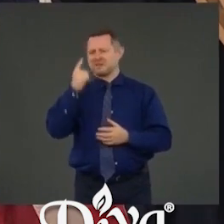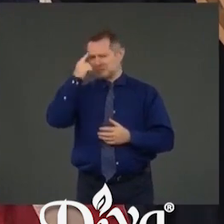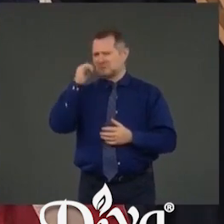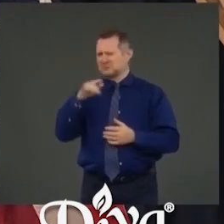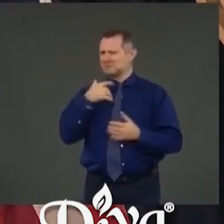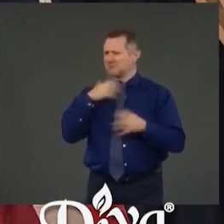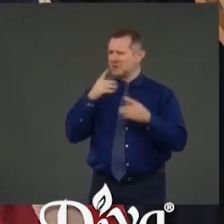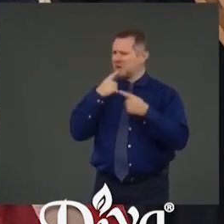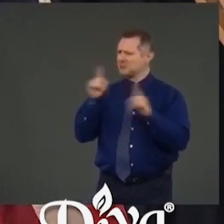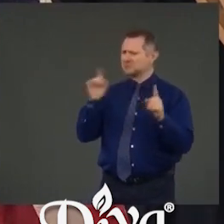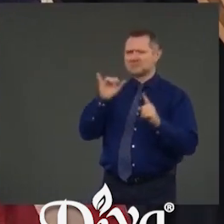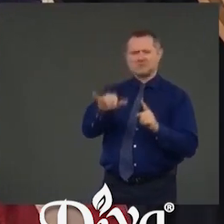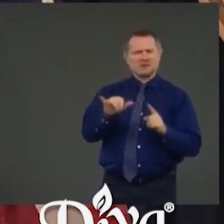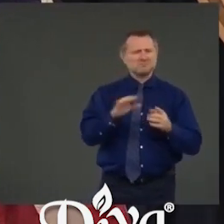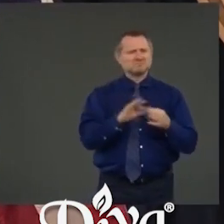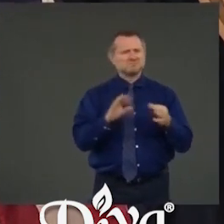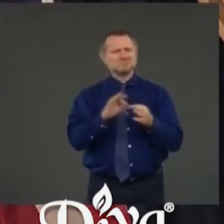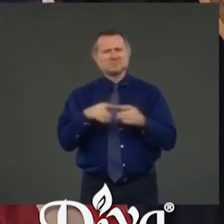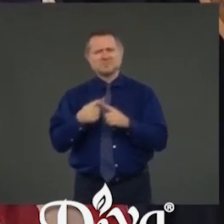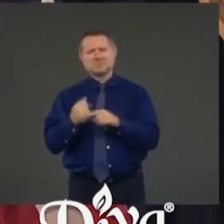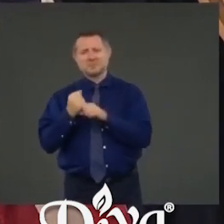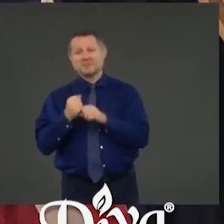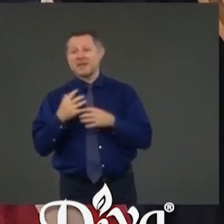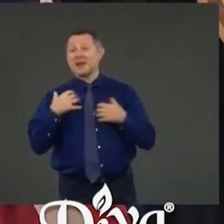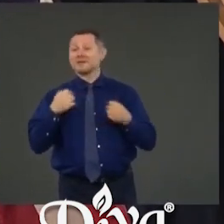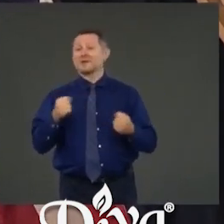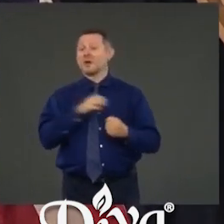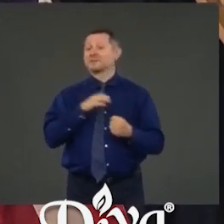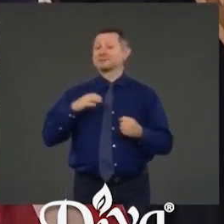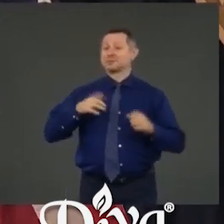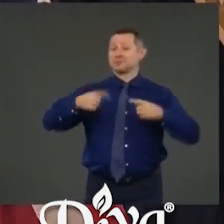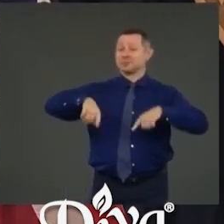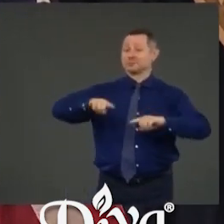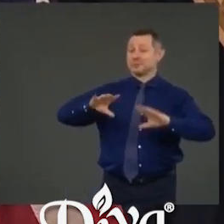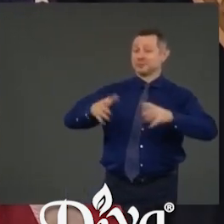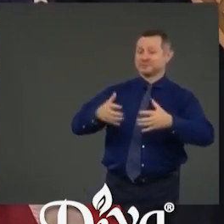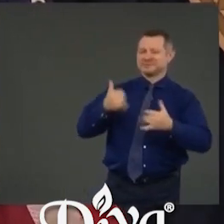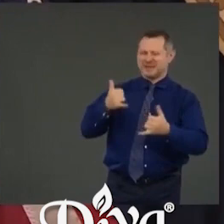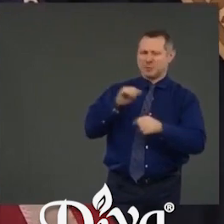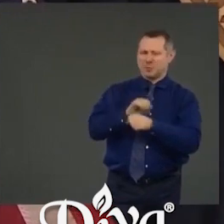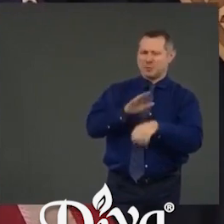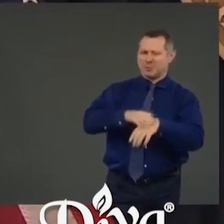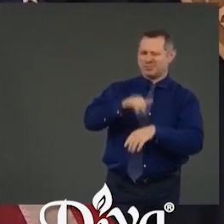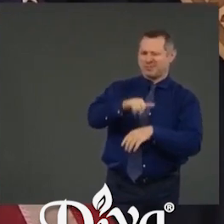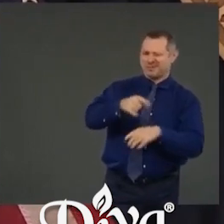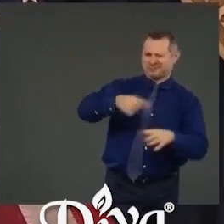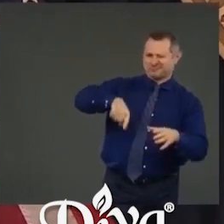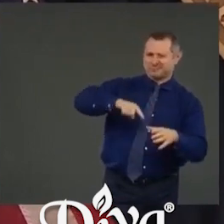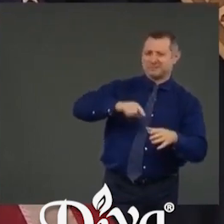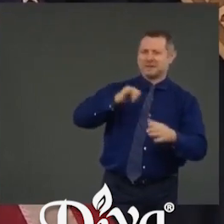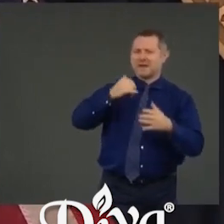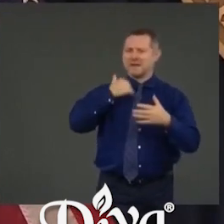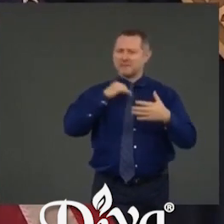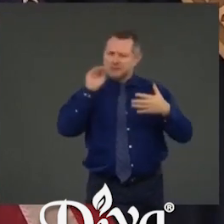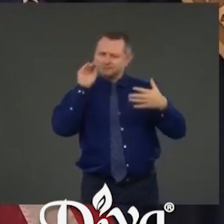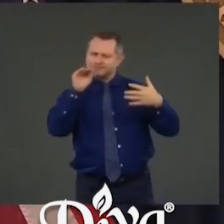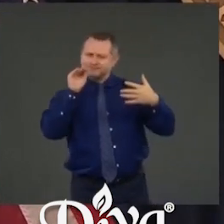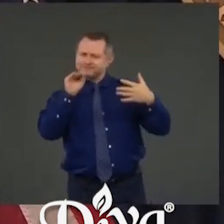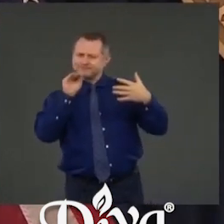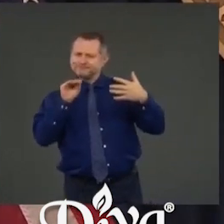announced it. The health commissioner is working on a health protocol with